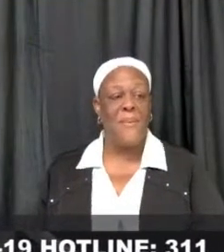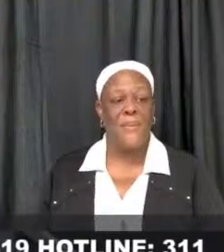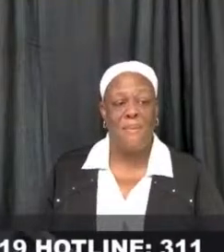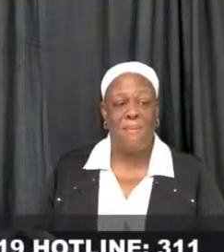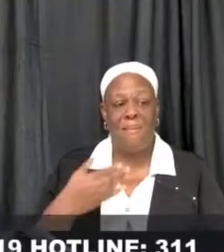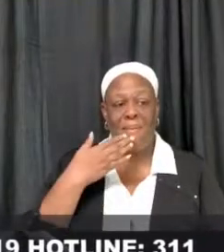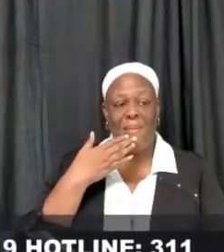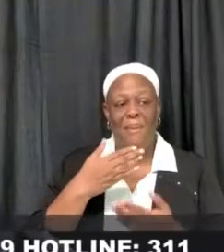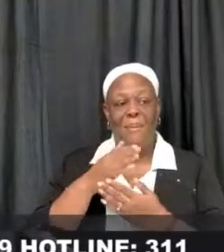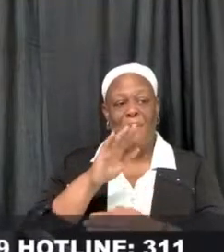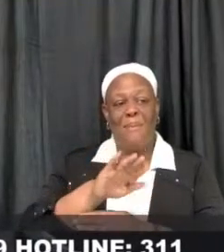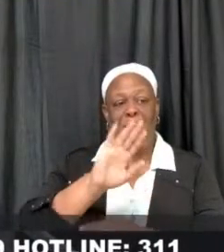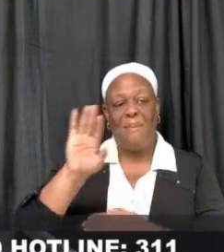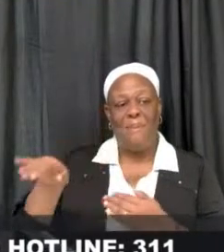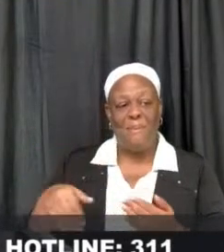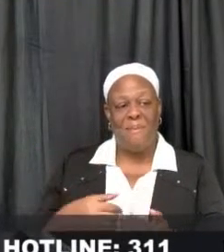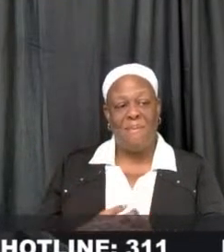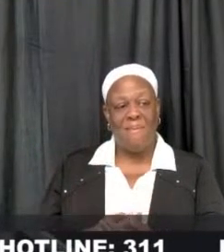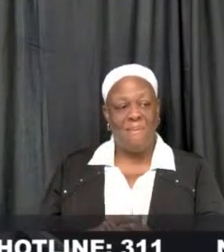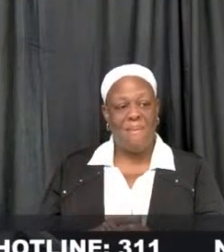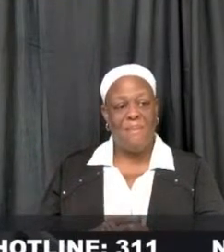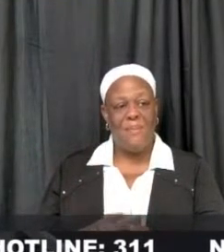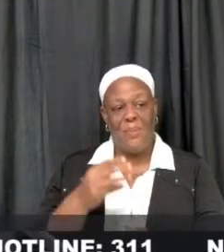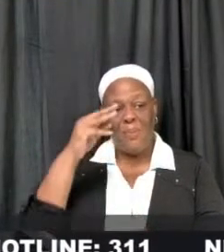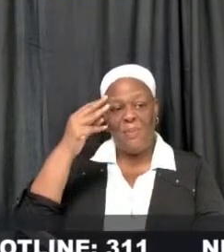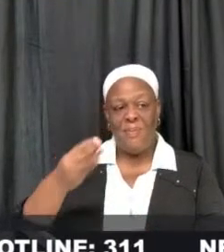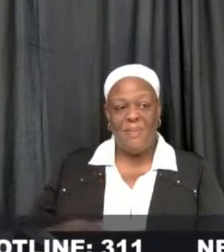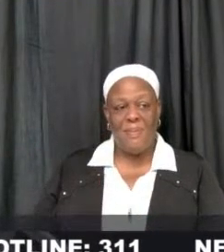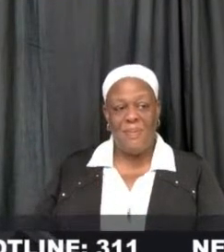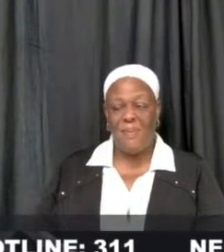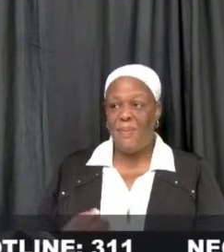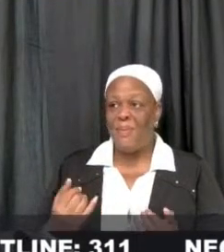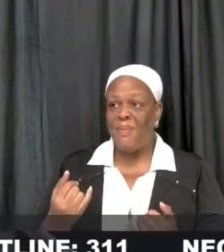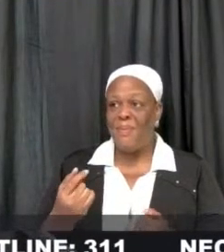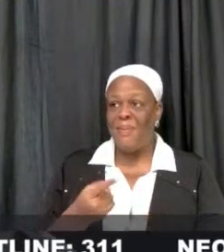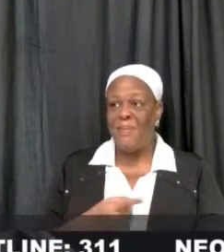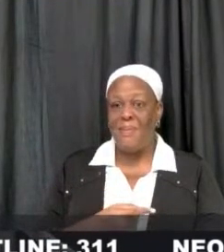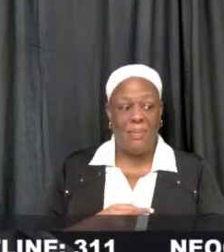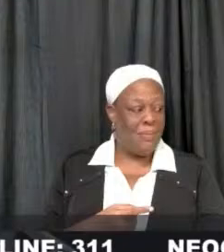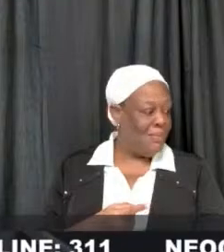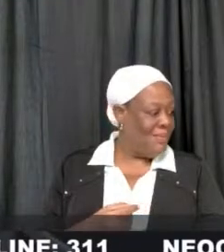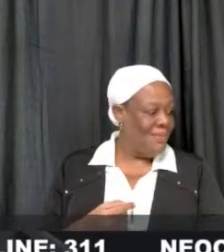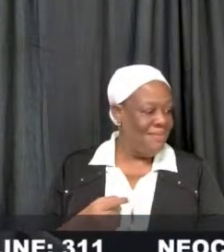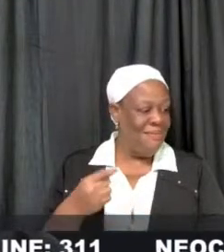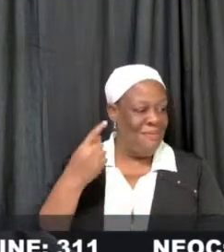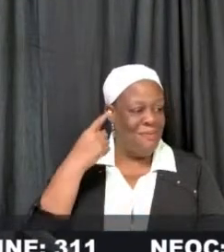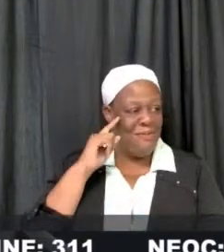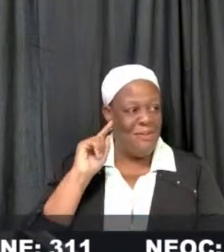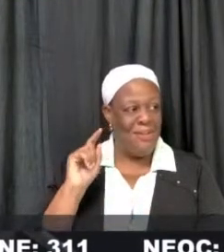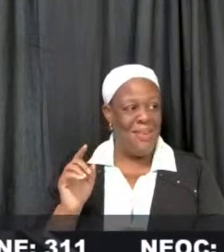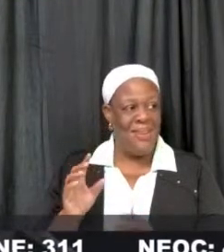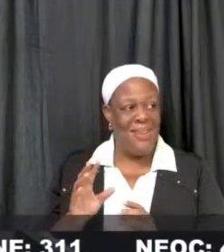A pleasant afternoon and welcome again to the National Emergency Operations Center